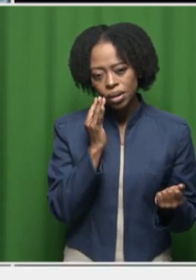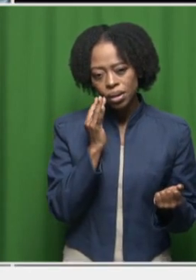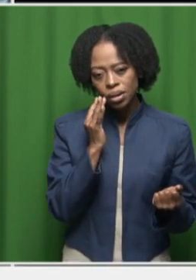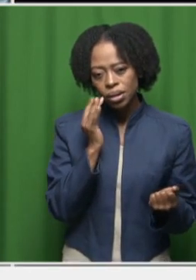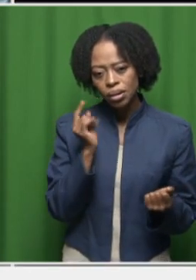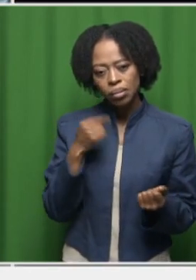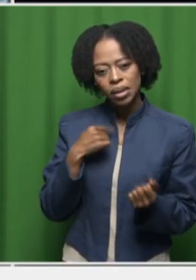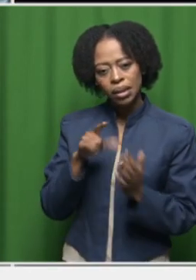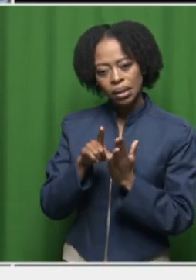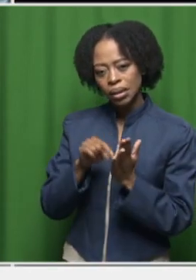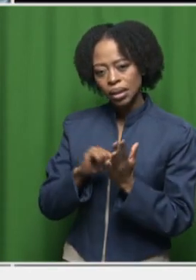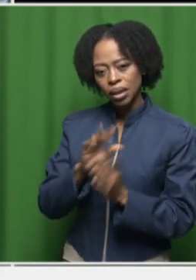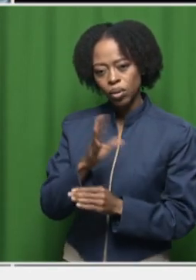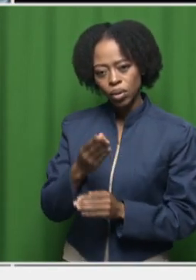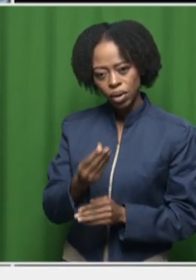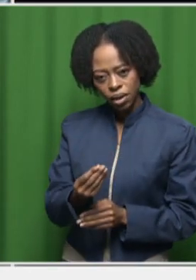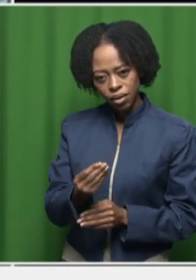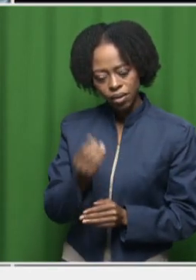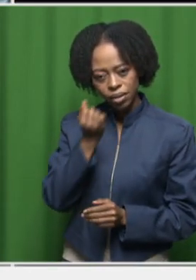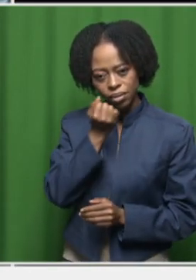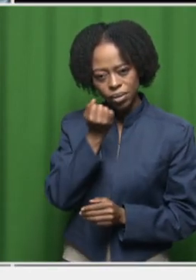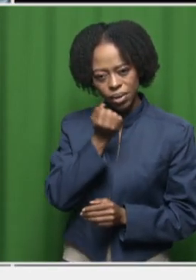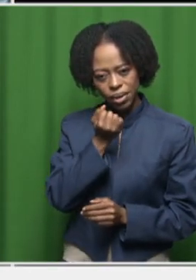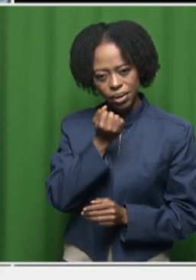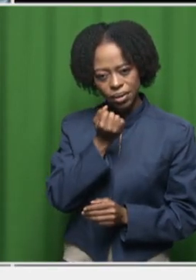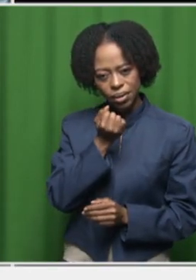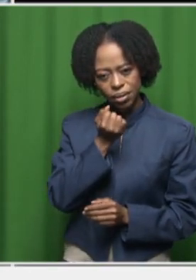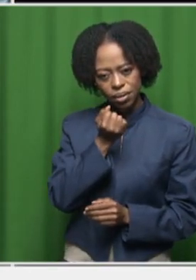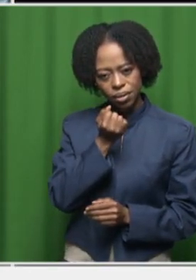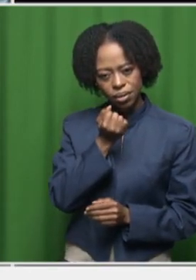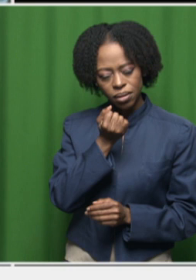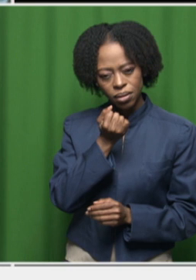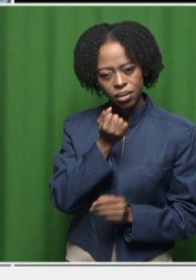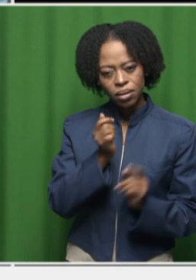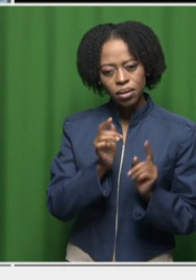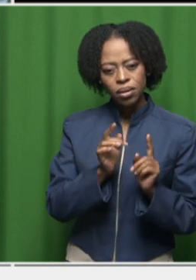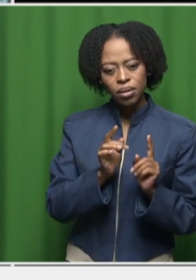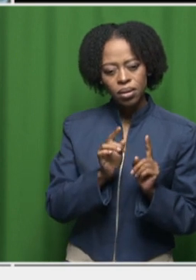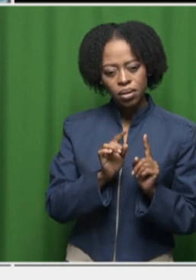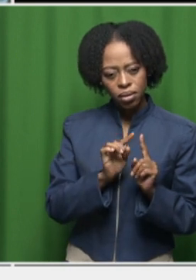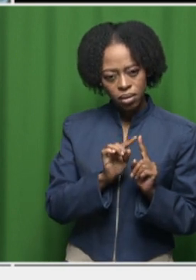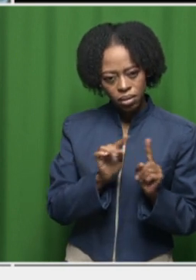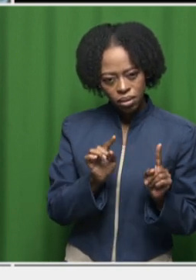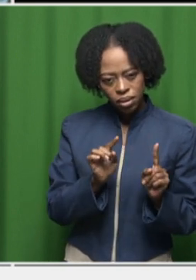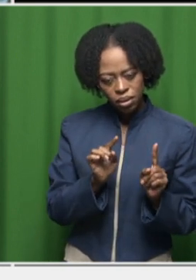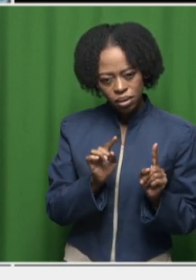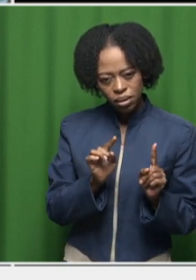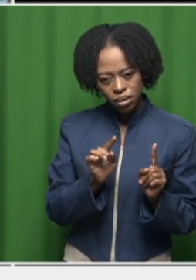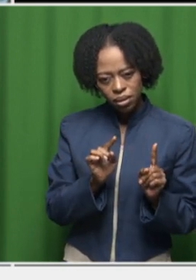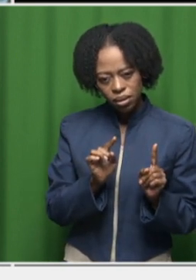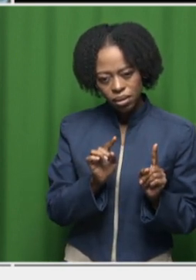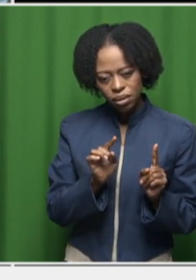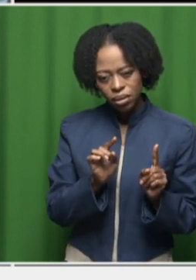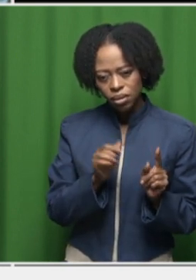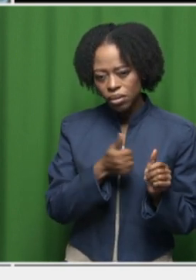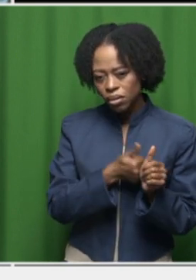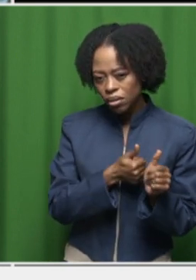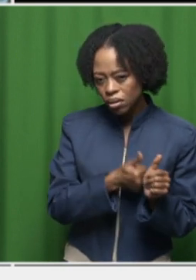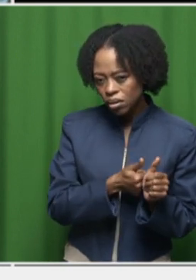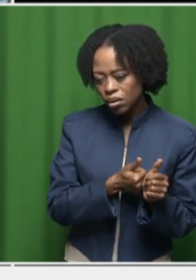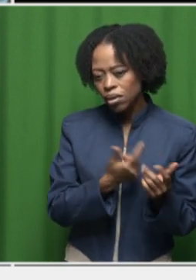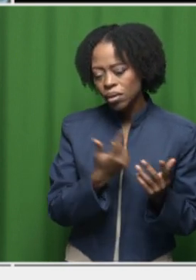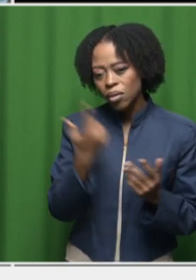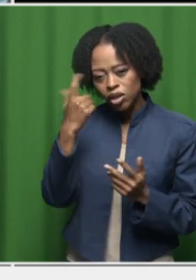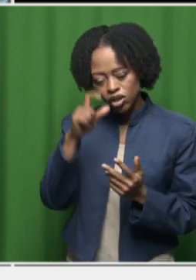I don't have the date with me, I'm so sorry. I don't have the date with me, but if people are keen on following the case, they can check